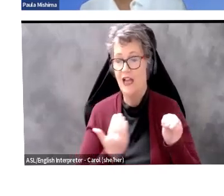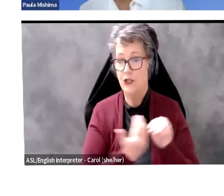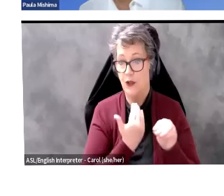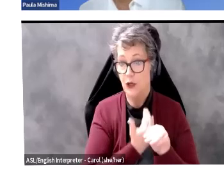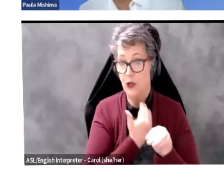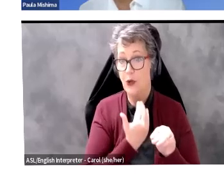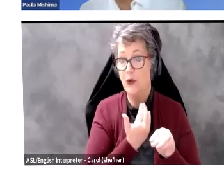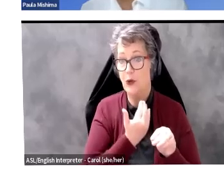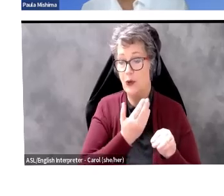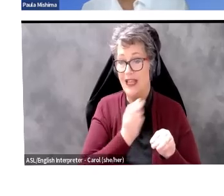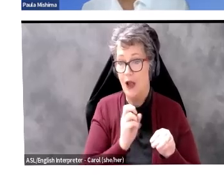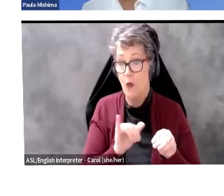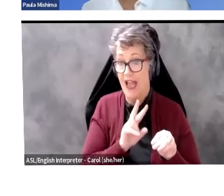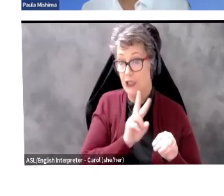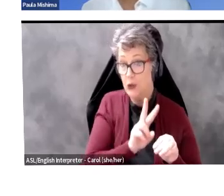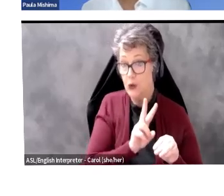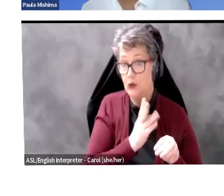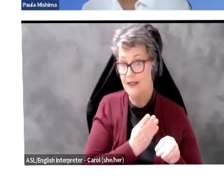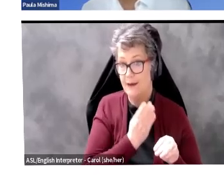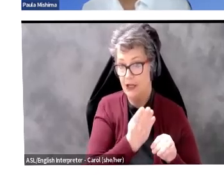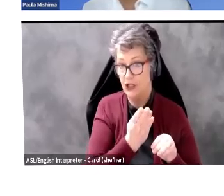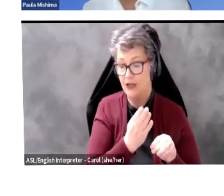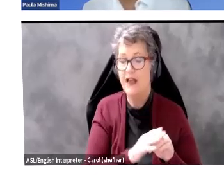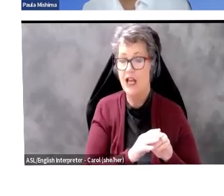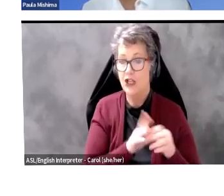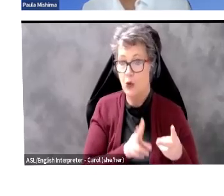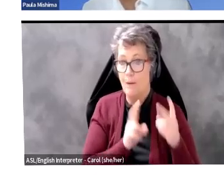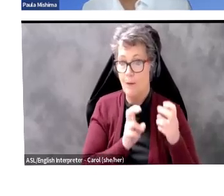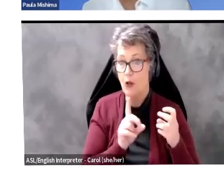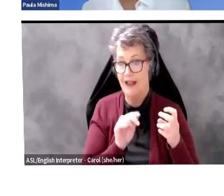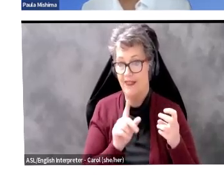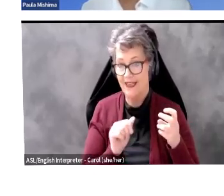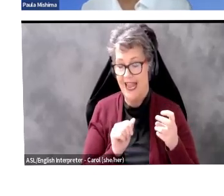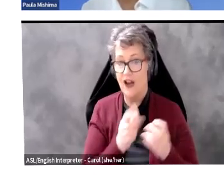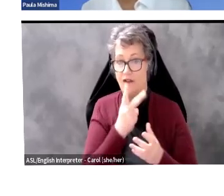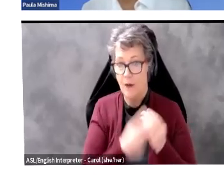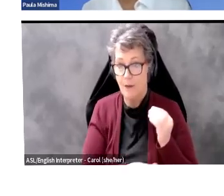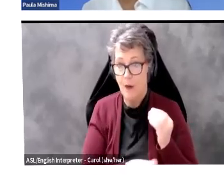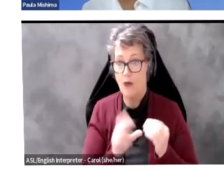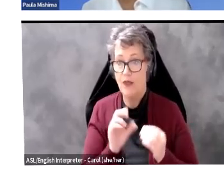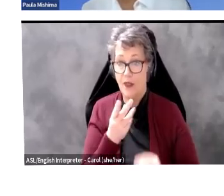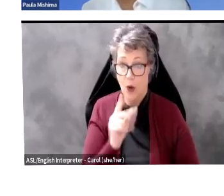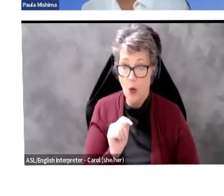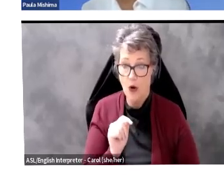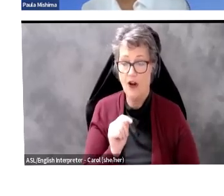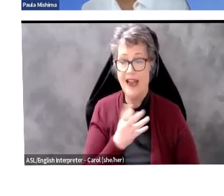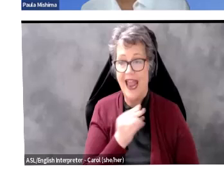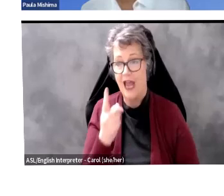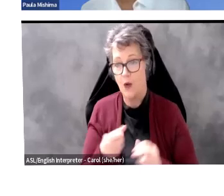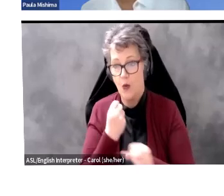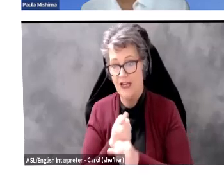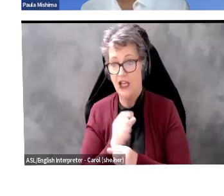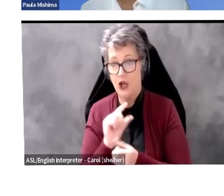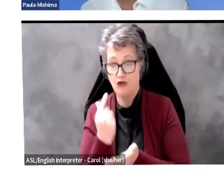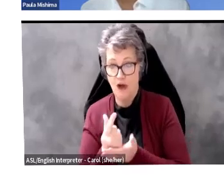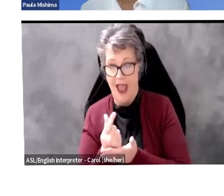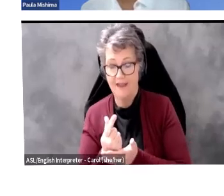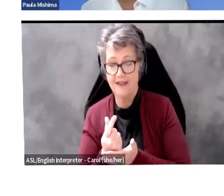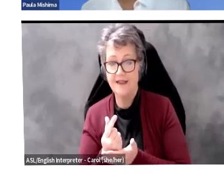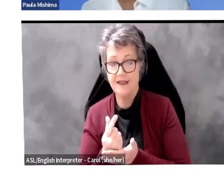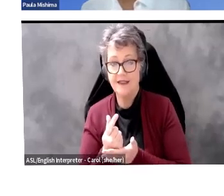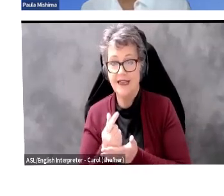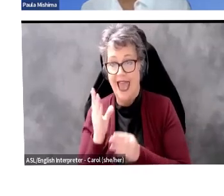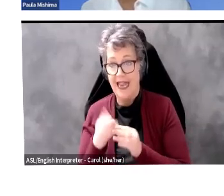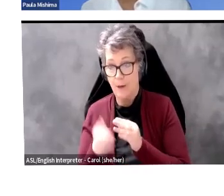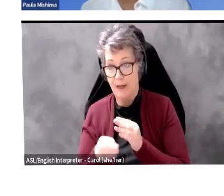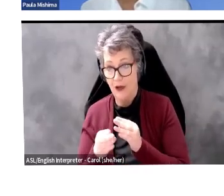of year 2 submission so that we're pulling the data for both the cohort and 1-year grads and